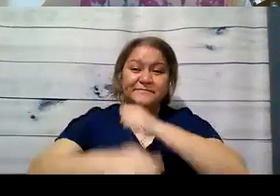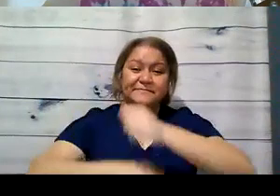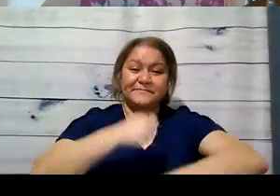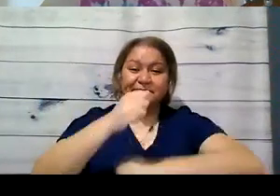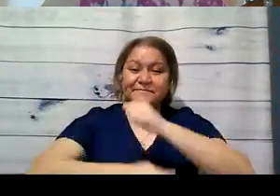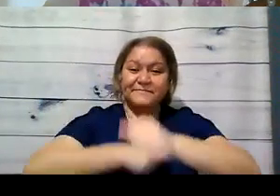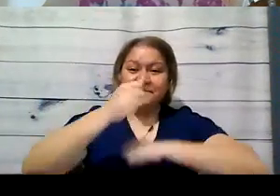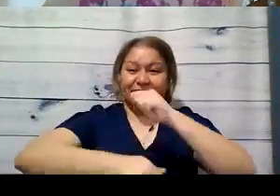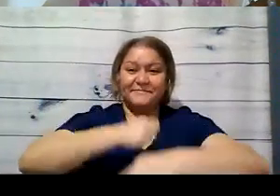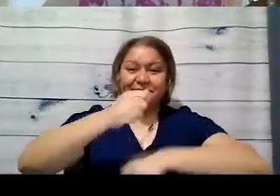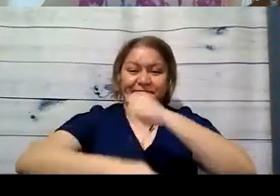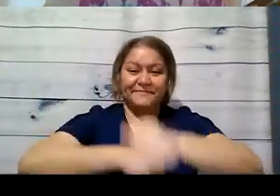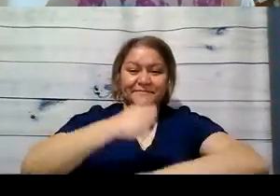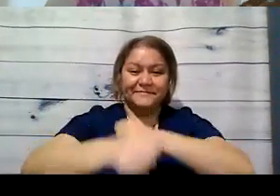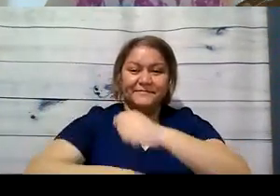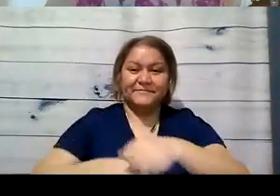Roly-roly-poly,